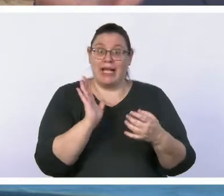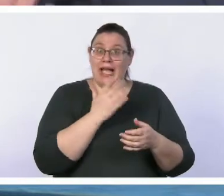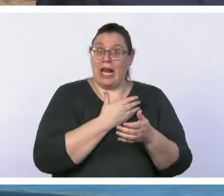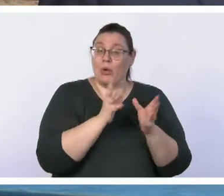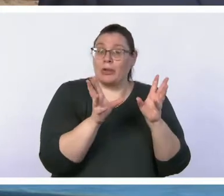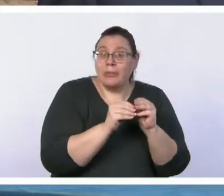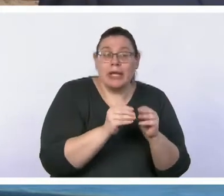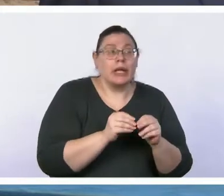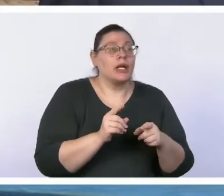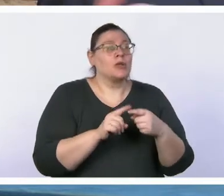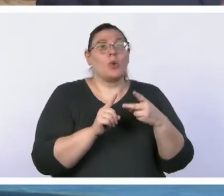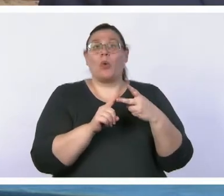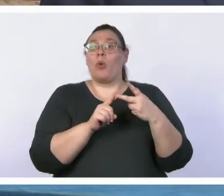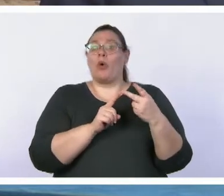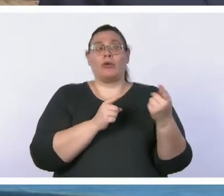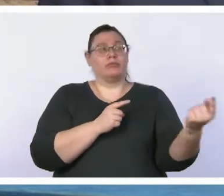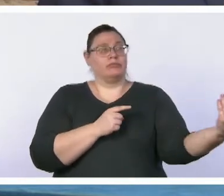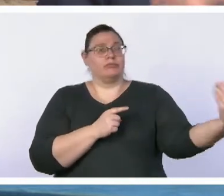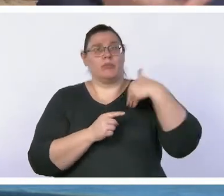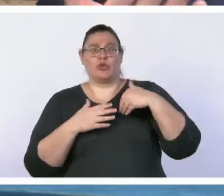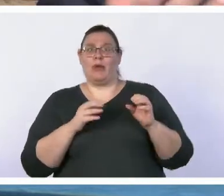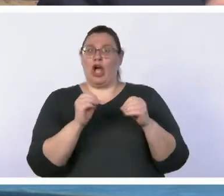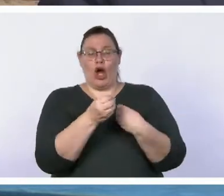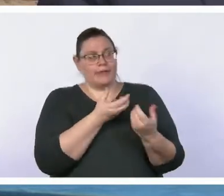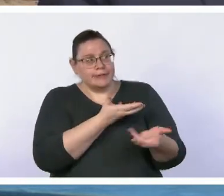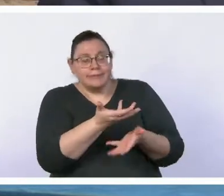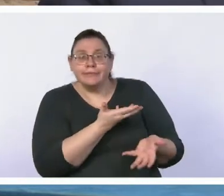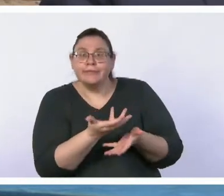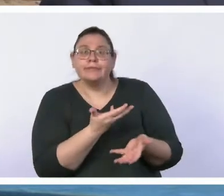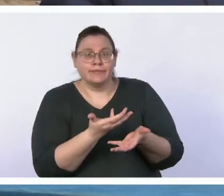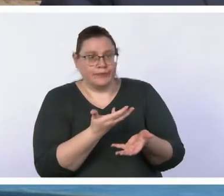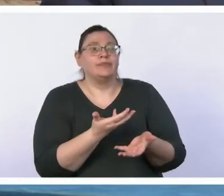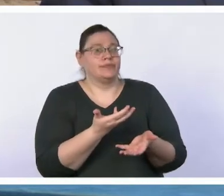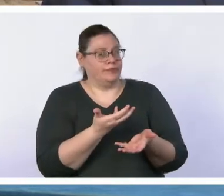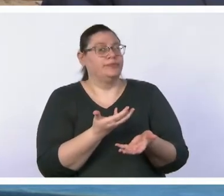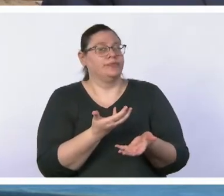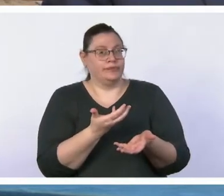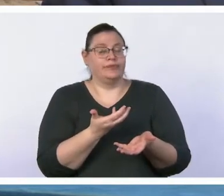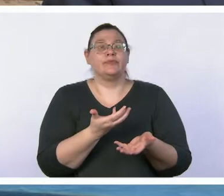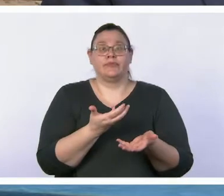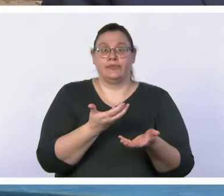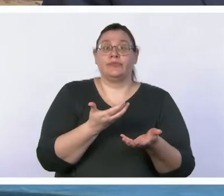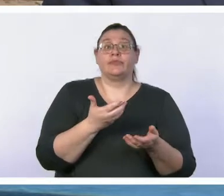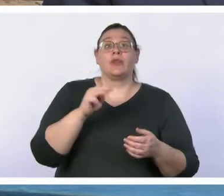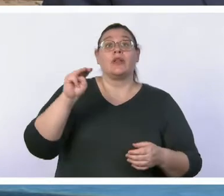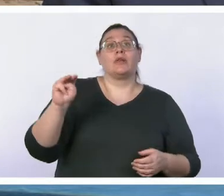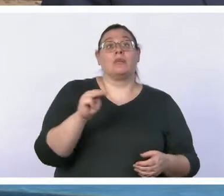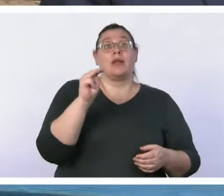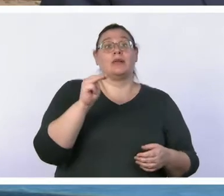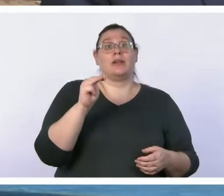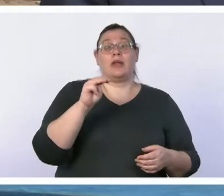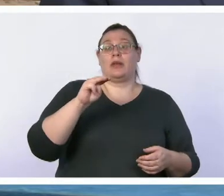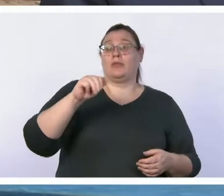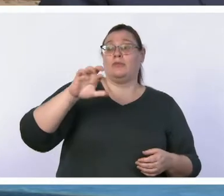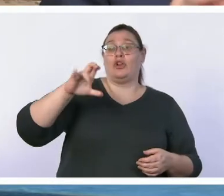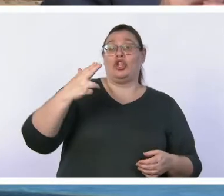or by meeting with me in my office. We will be on Monday, March 11th.